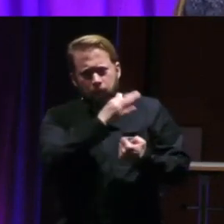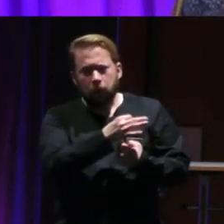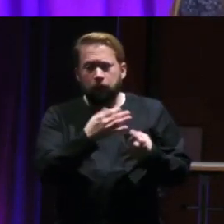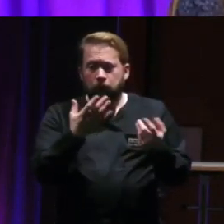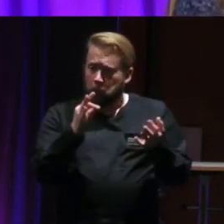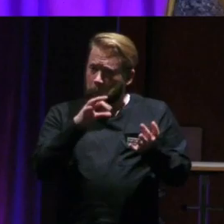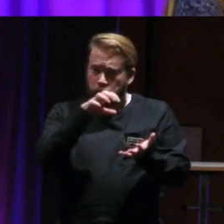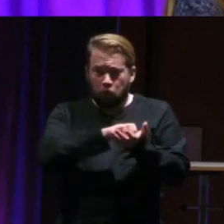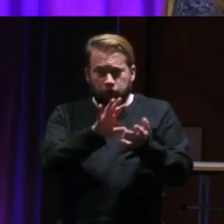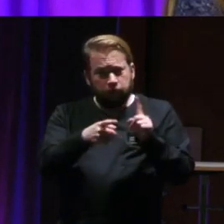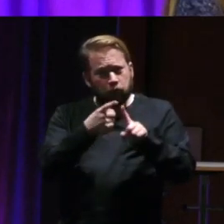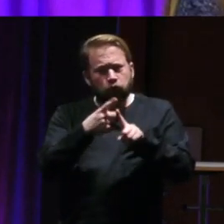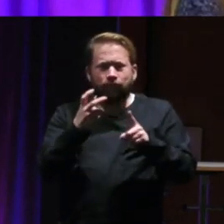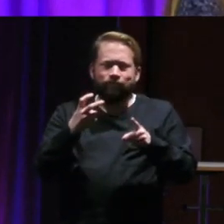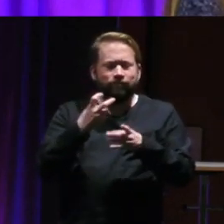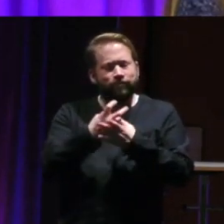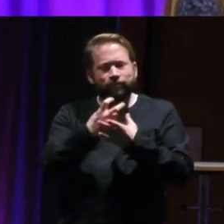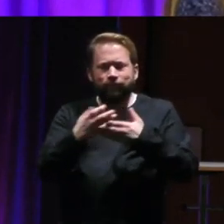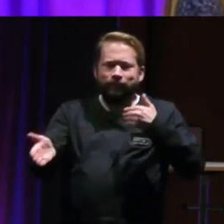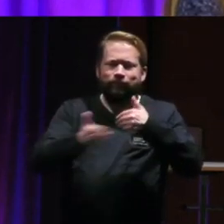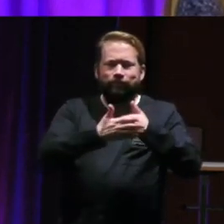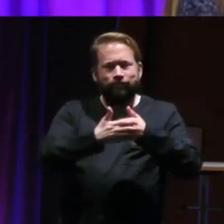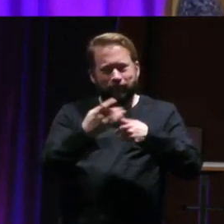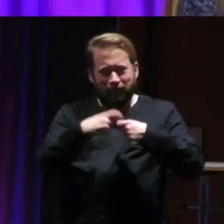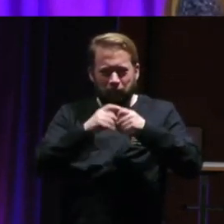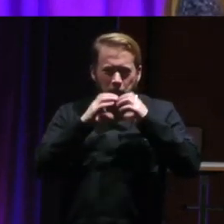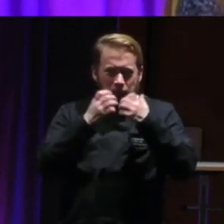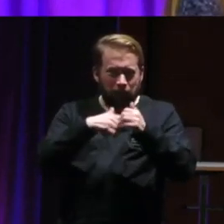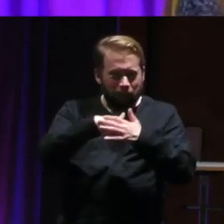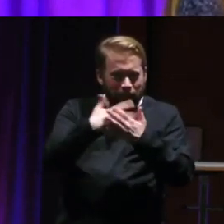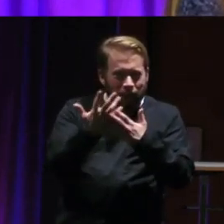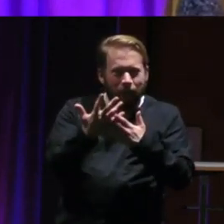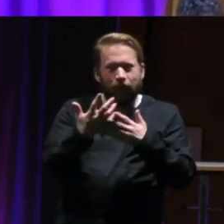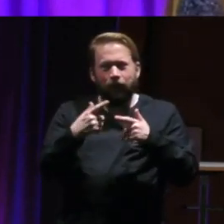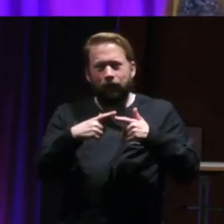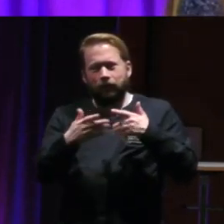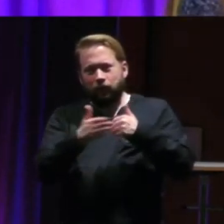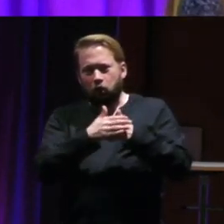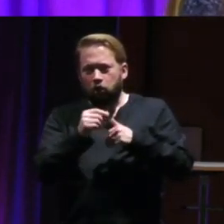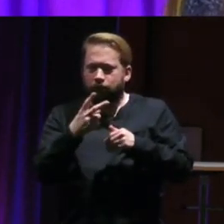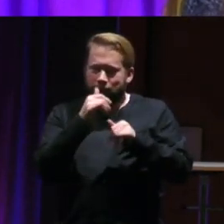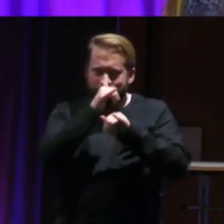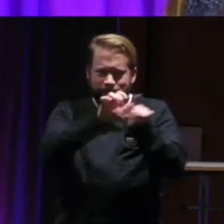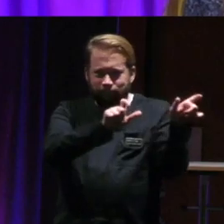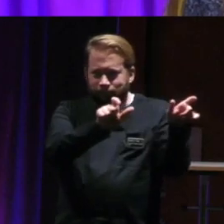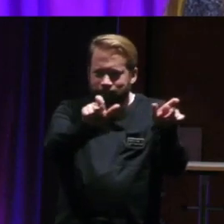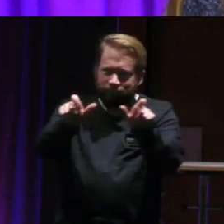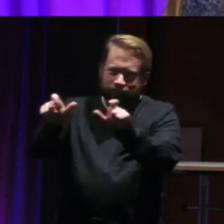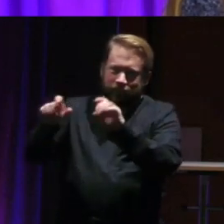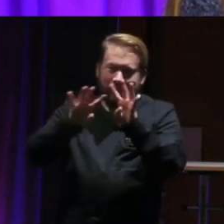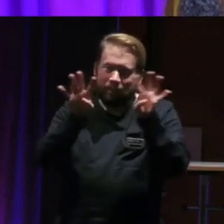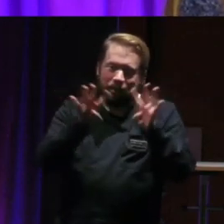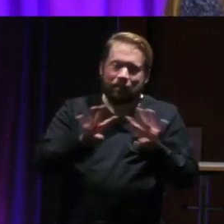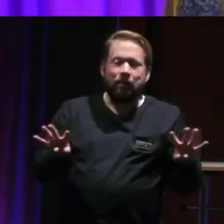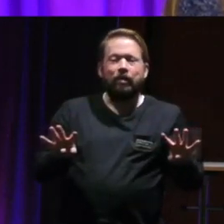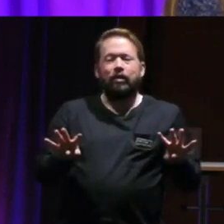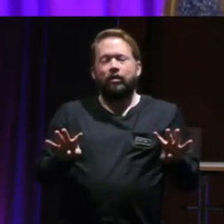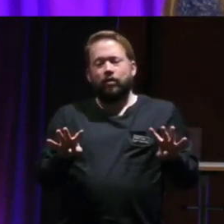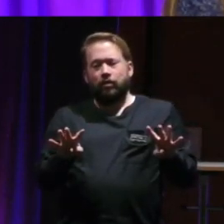media applications. Just you mentioned Telegram, for example. This also, there